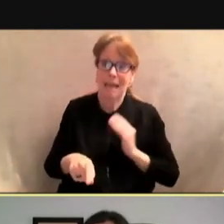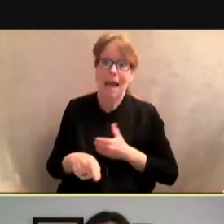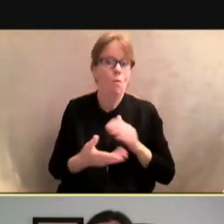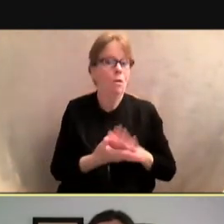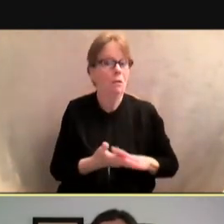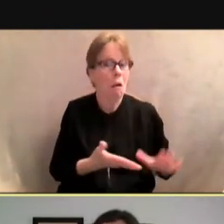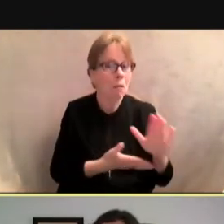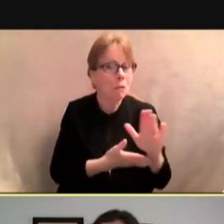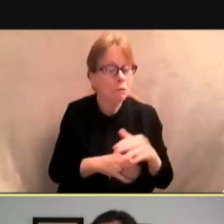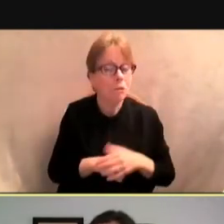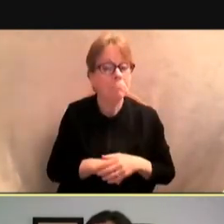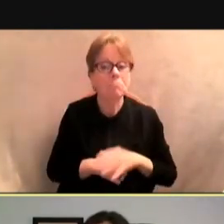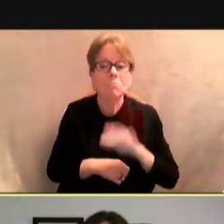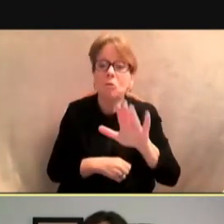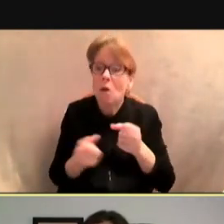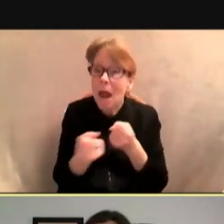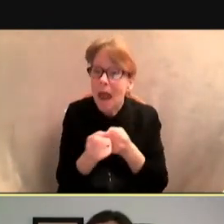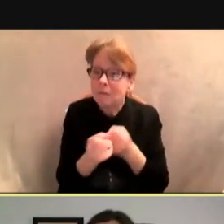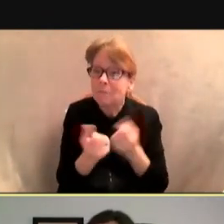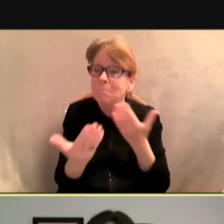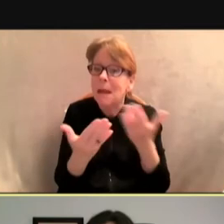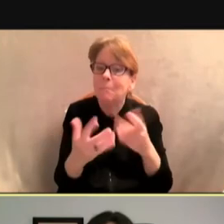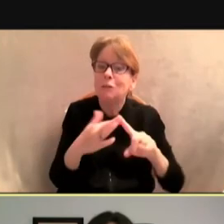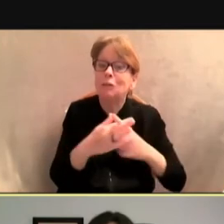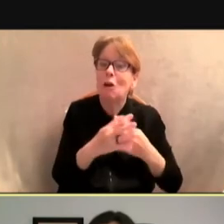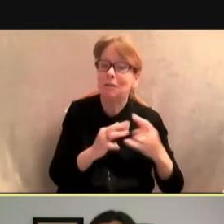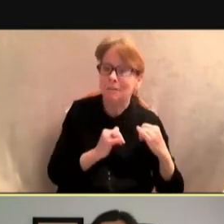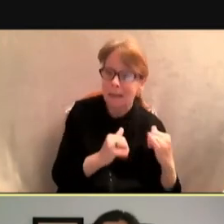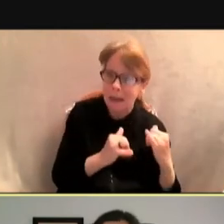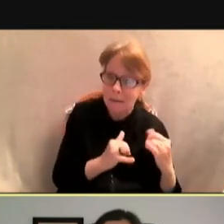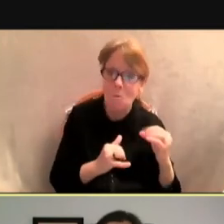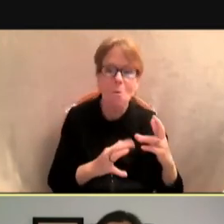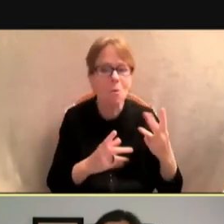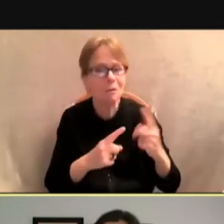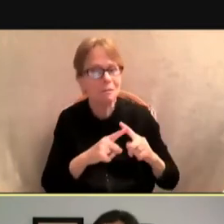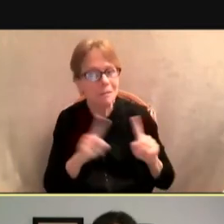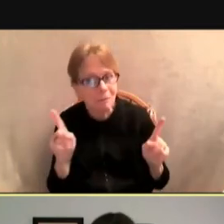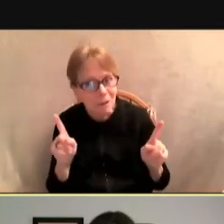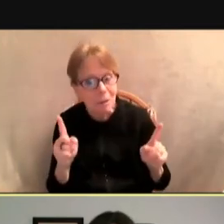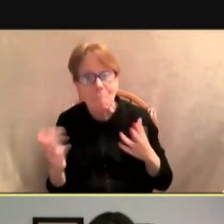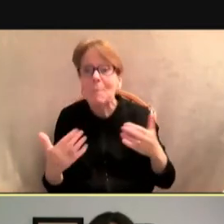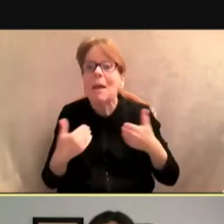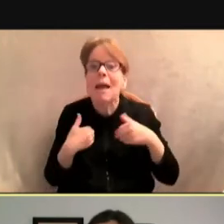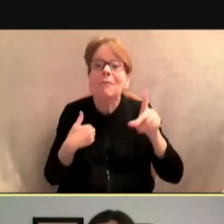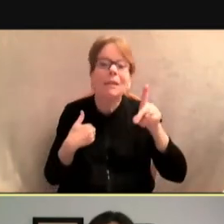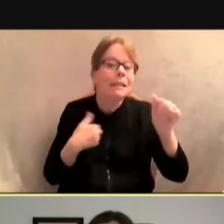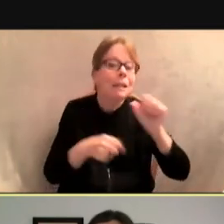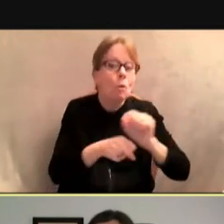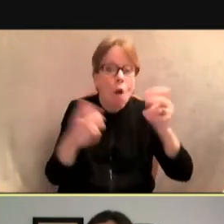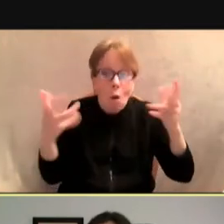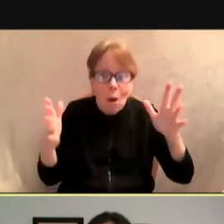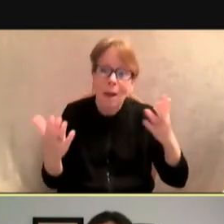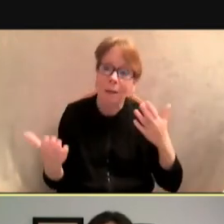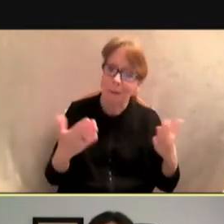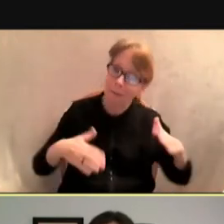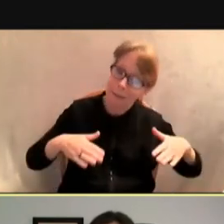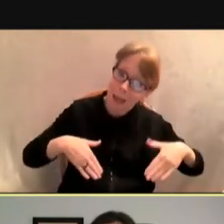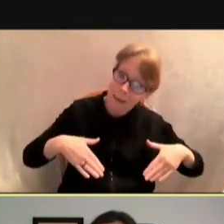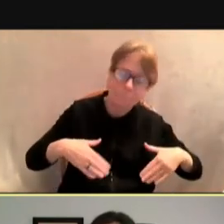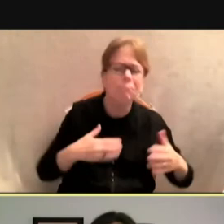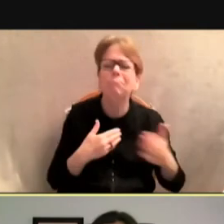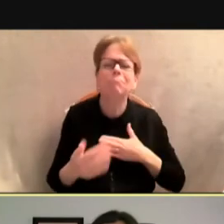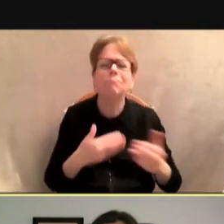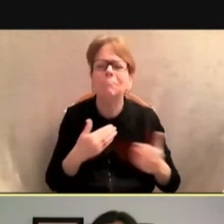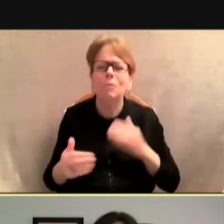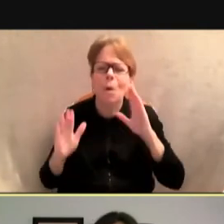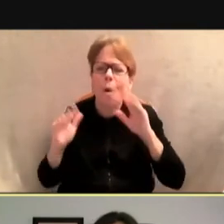start in similar or in different ways. You may or may not have disability work already happening at your institution. Still, we hope that you will find a kernel